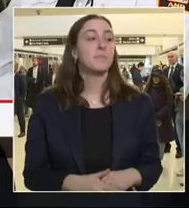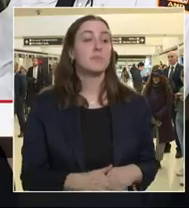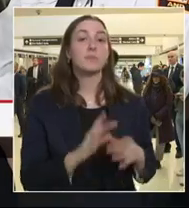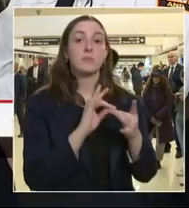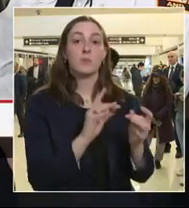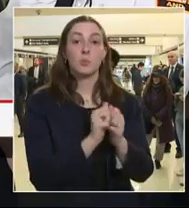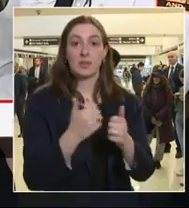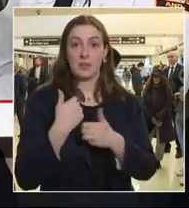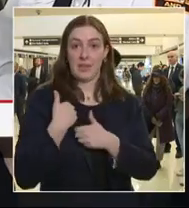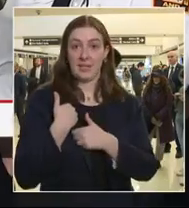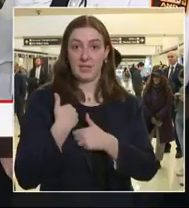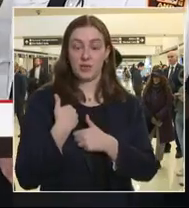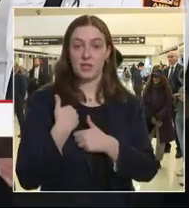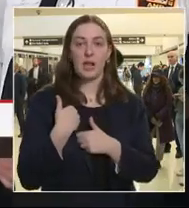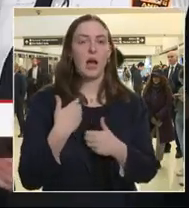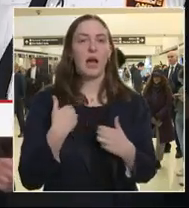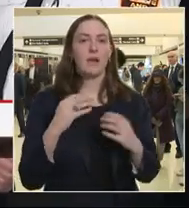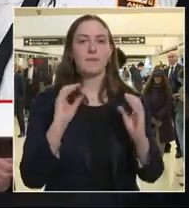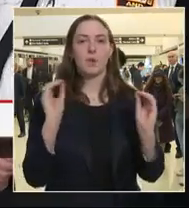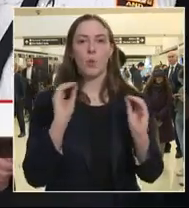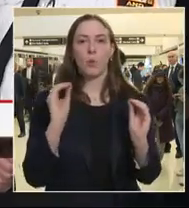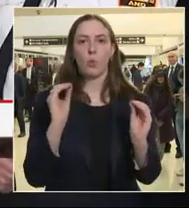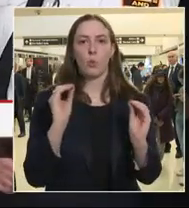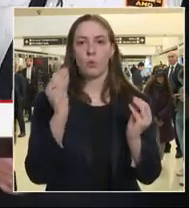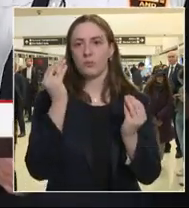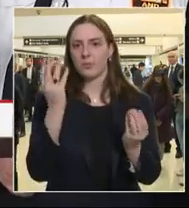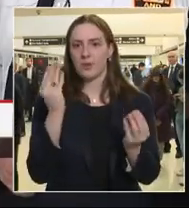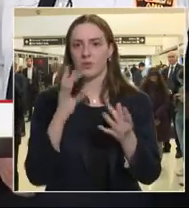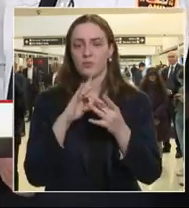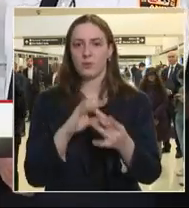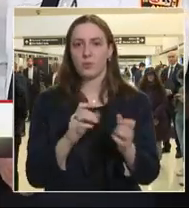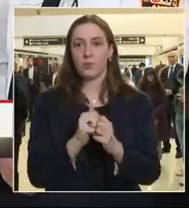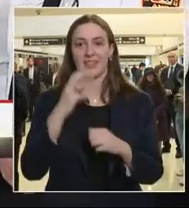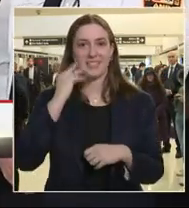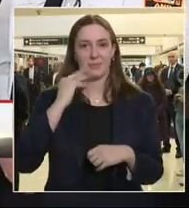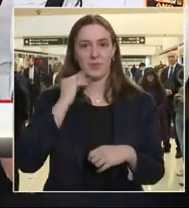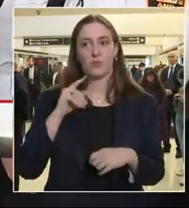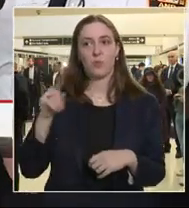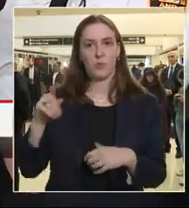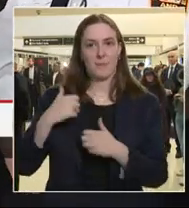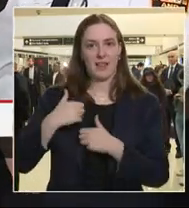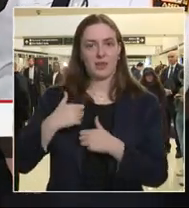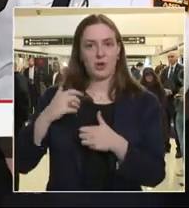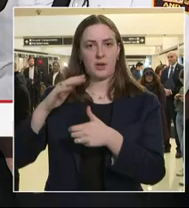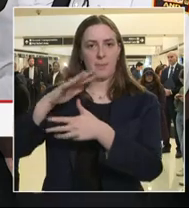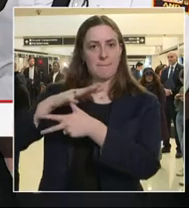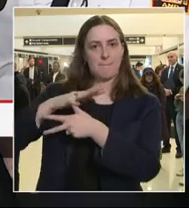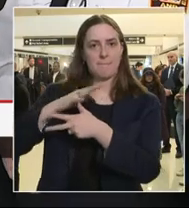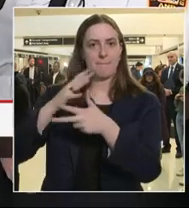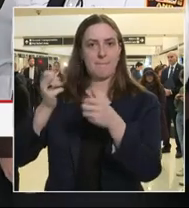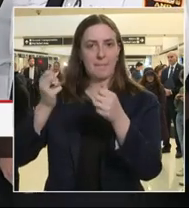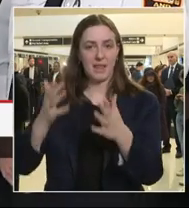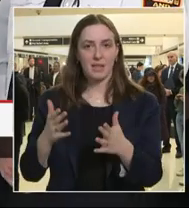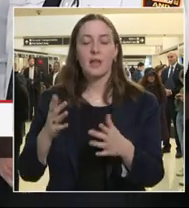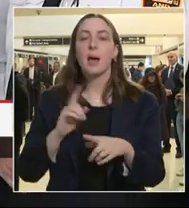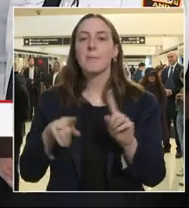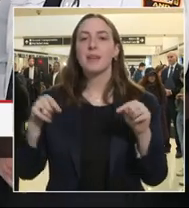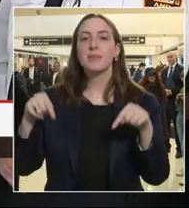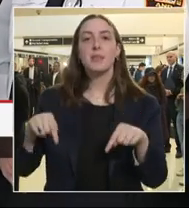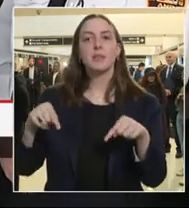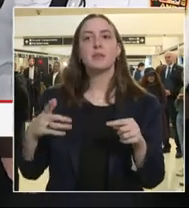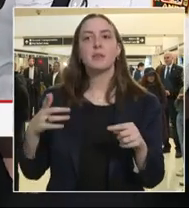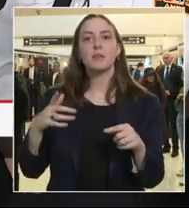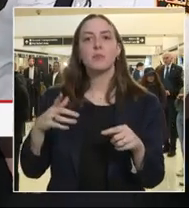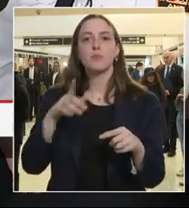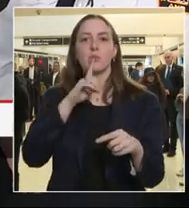have information in regard to the experience of the military pilots. I would just note that this was classified as a